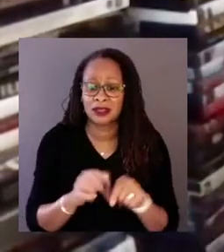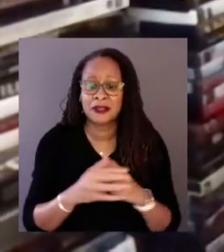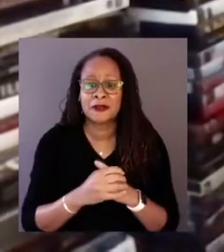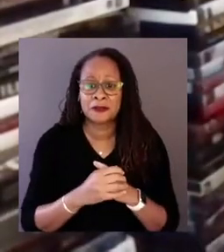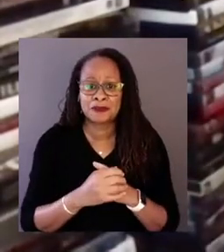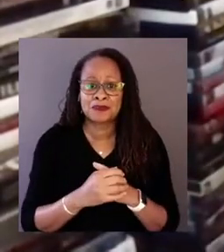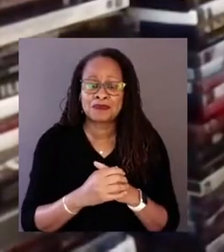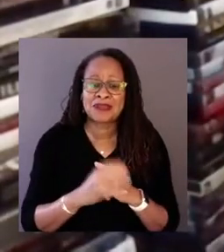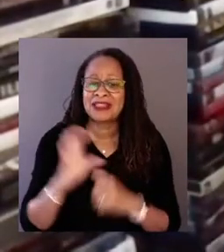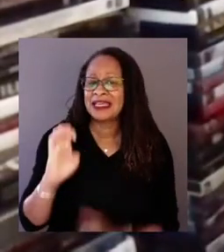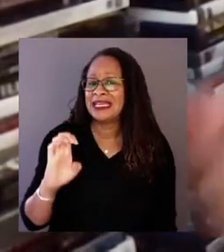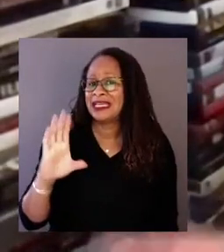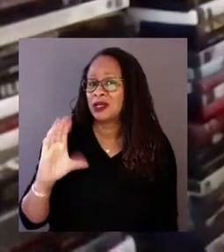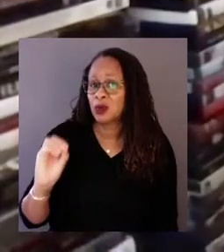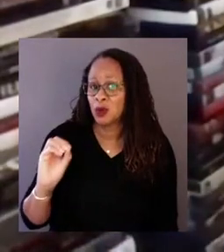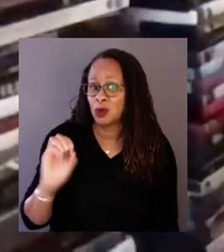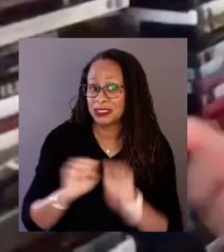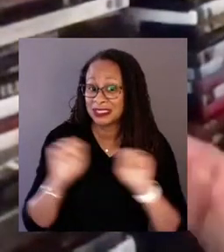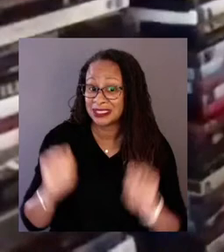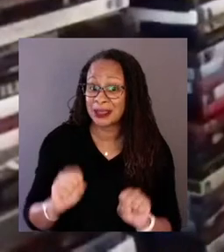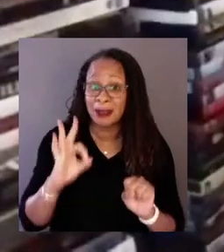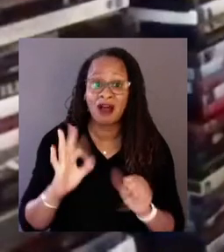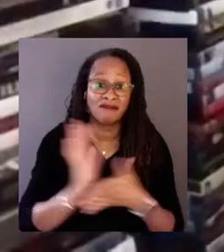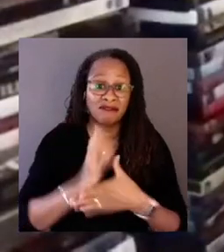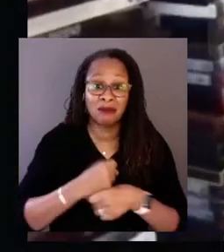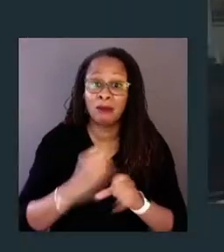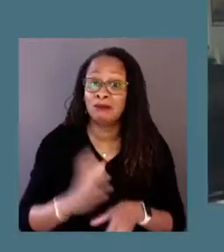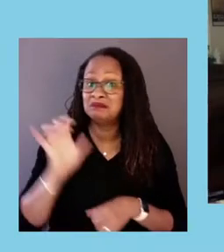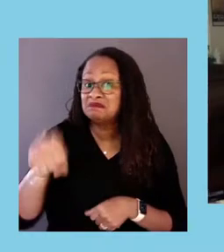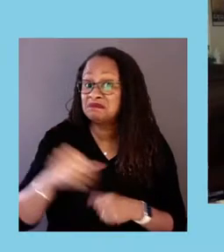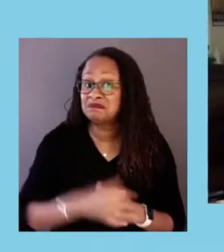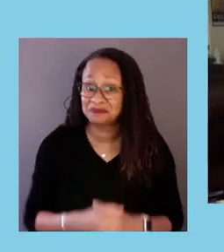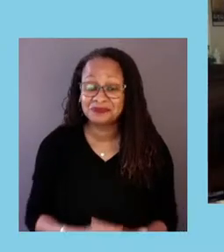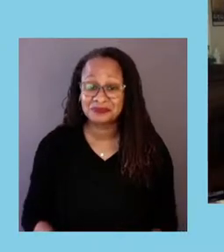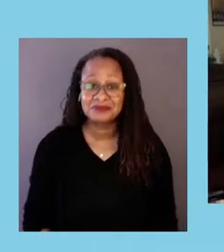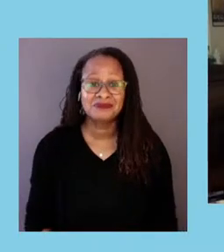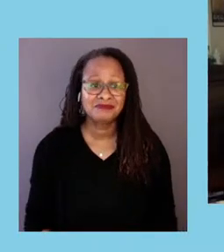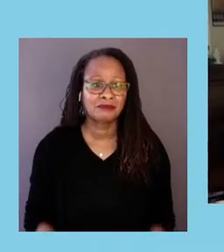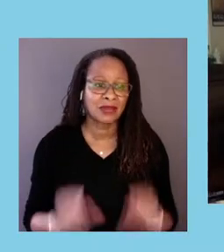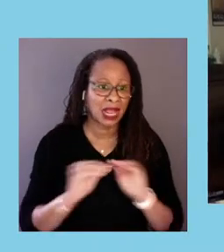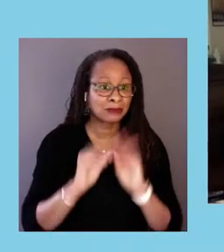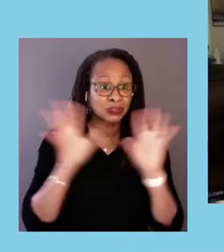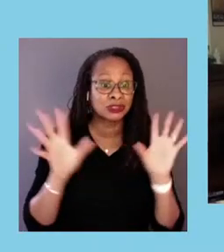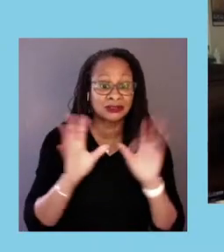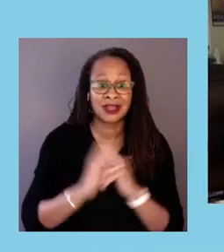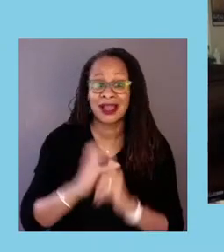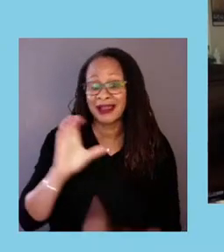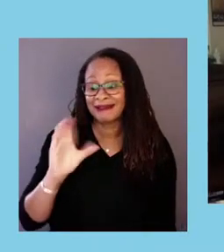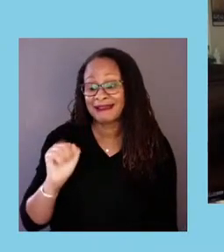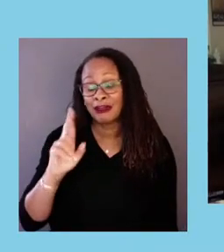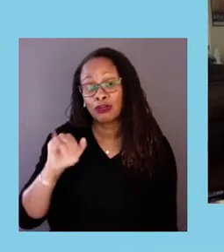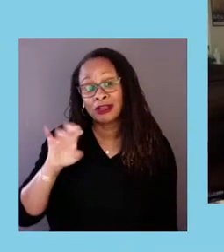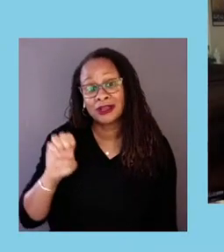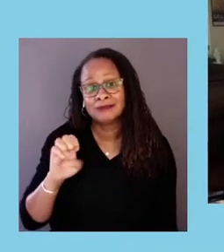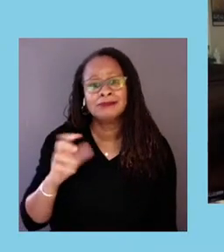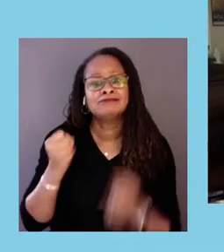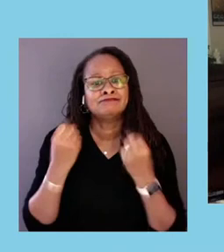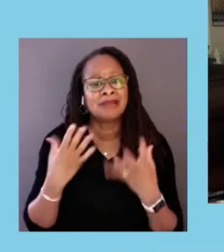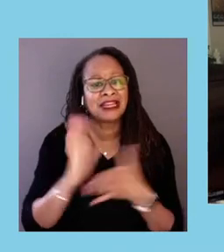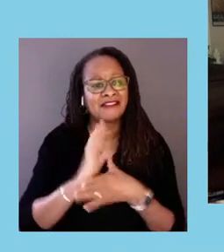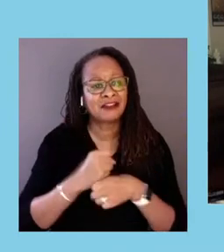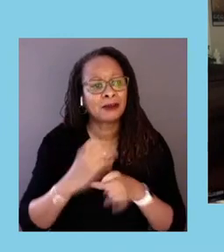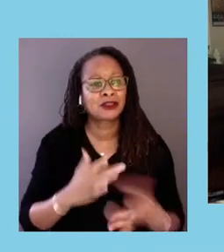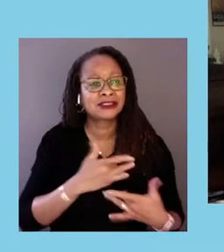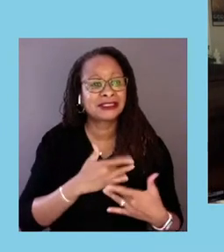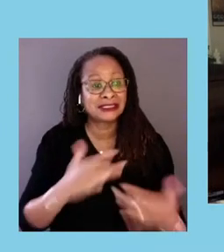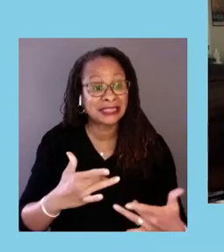ecosystem of filmmaking. Yeah, absolutely. Carrie, a lot of these filmmakers typically will